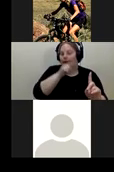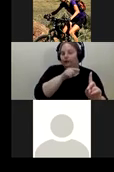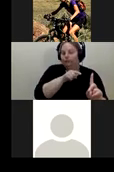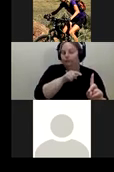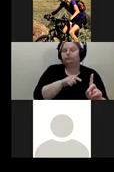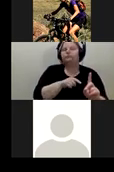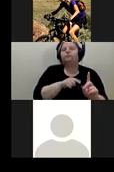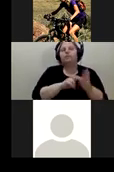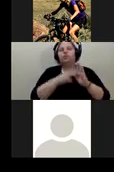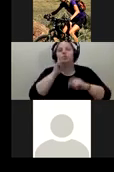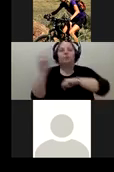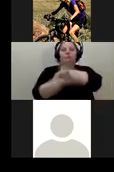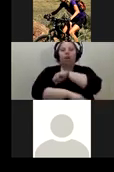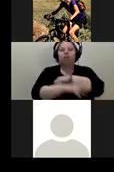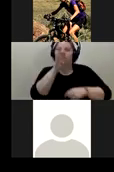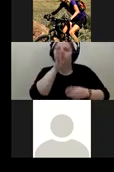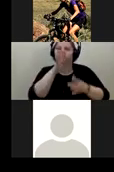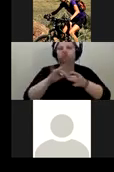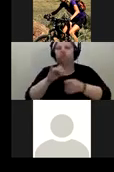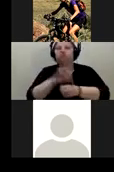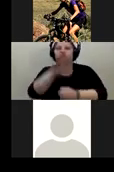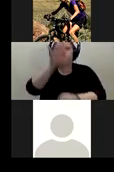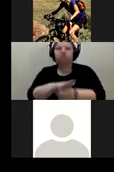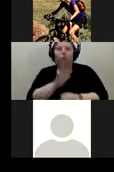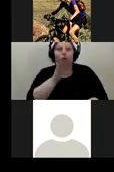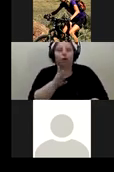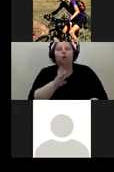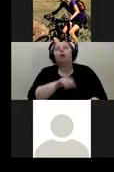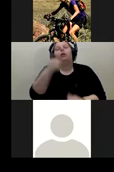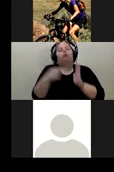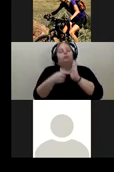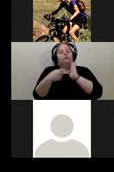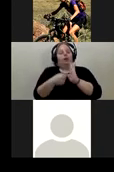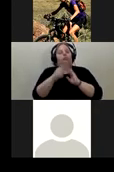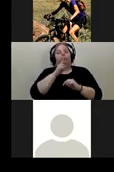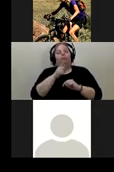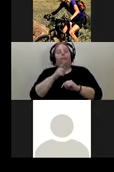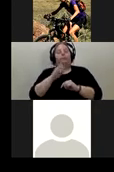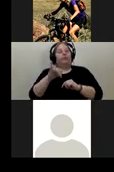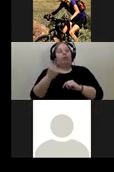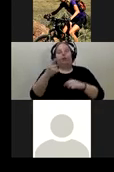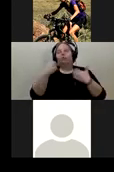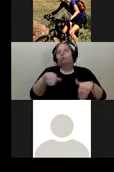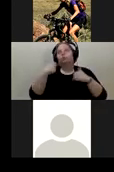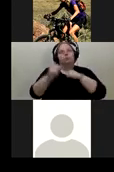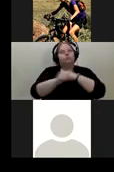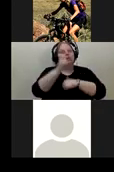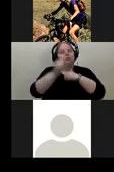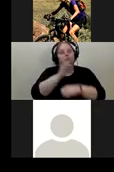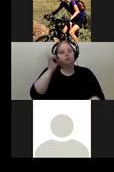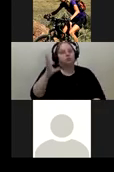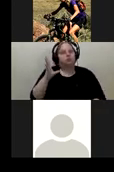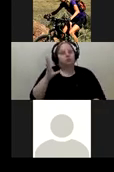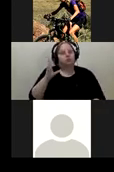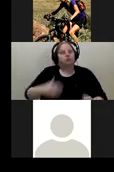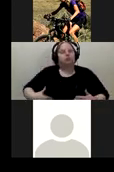punish him verbally for that, right? Work. Another example of that one is so dangerous. I'm just fighting fire with fire. If